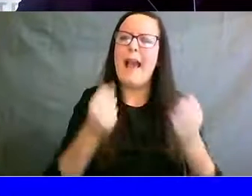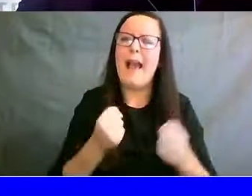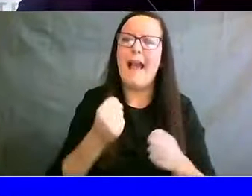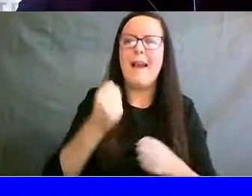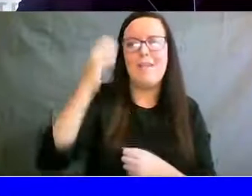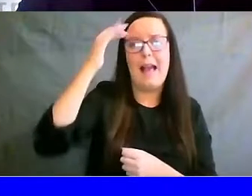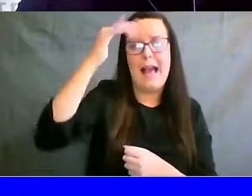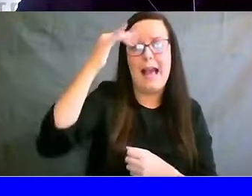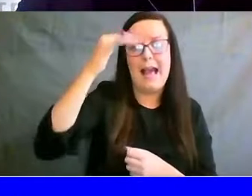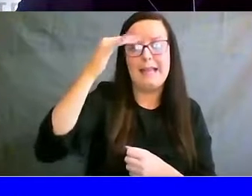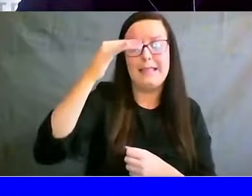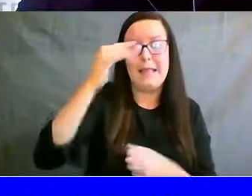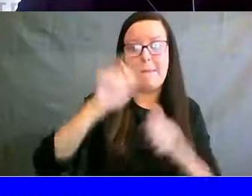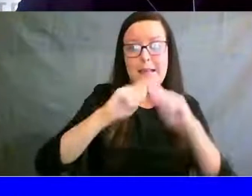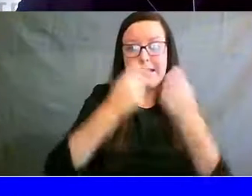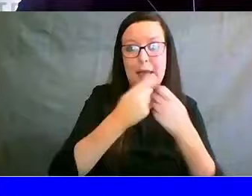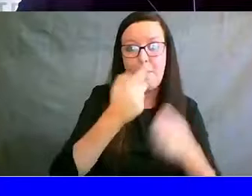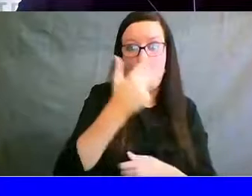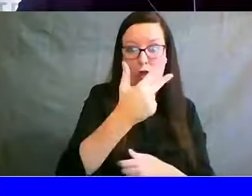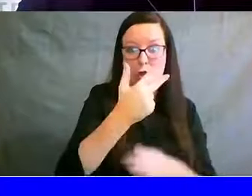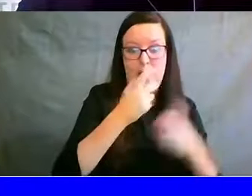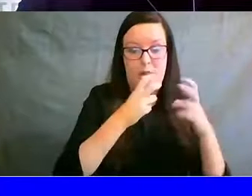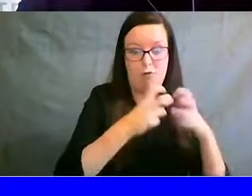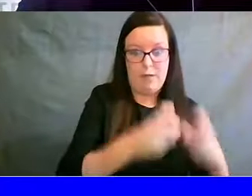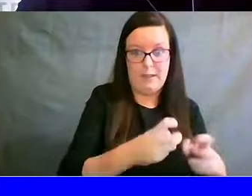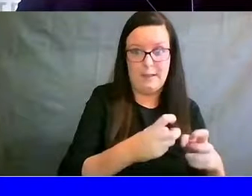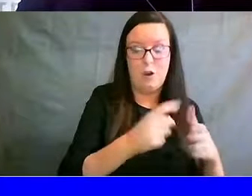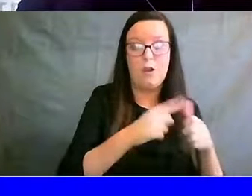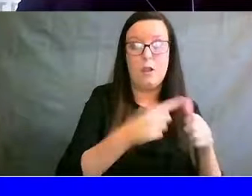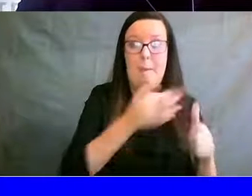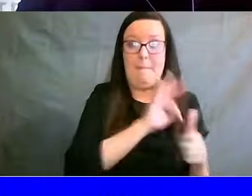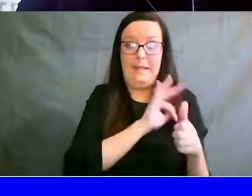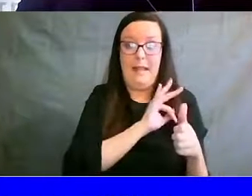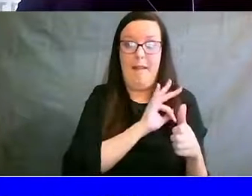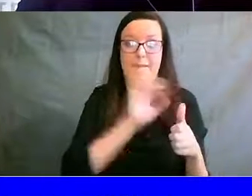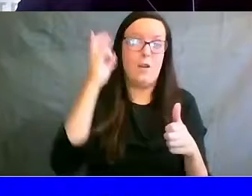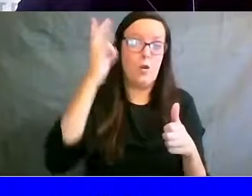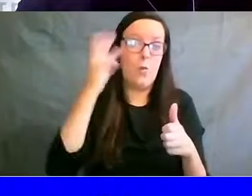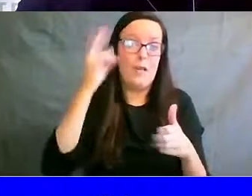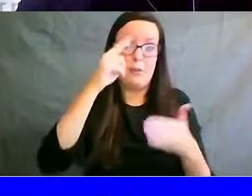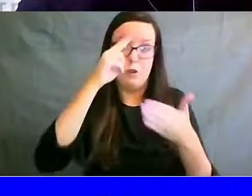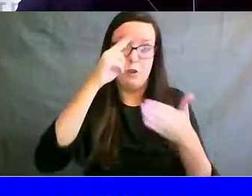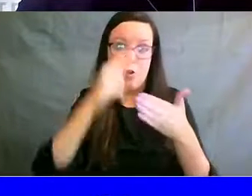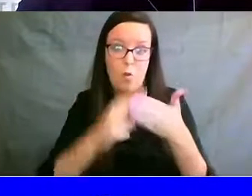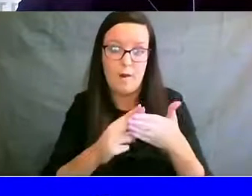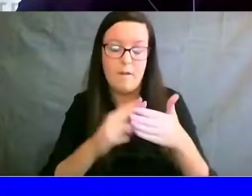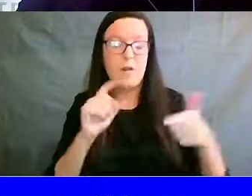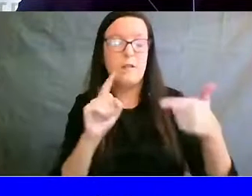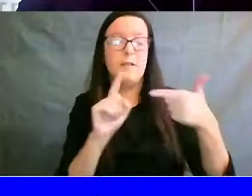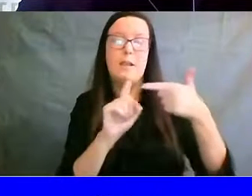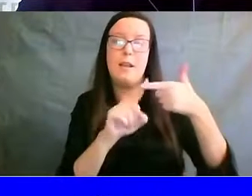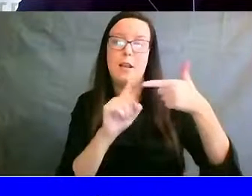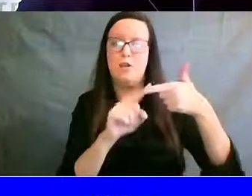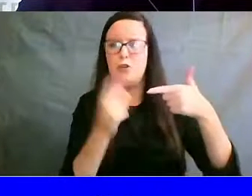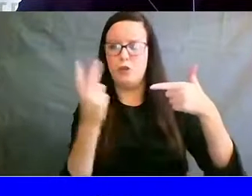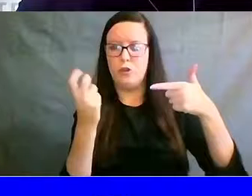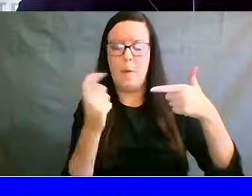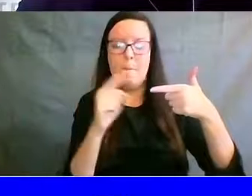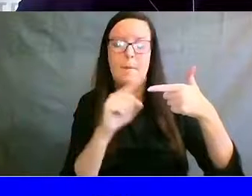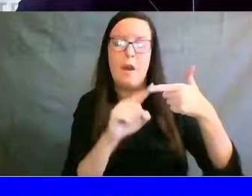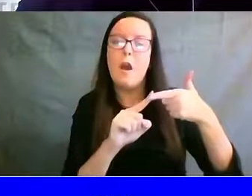three researchers, myself from Queen's University in Belfast, along with two researchers